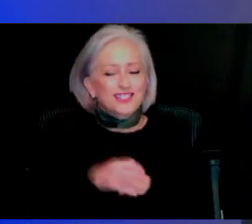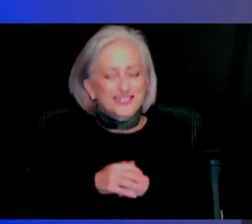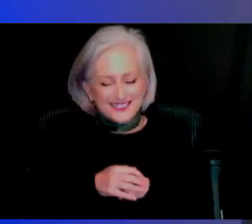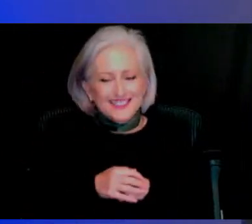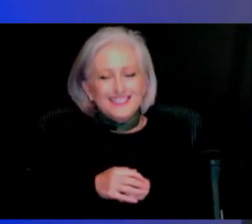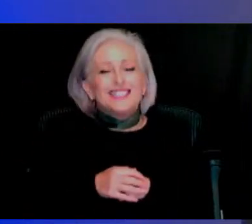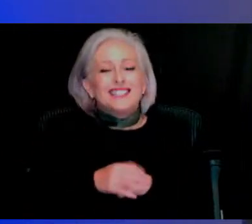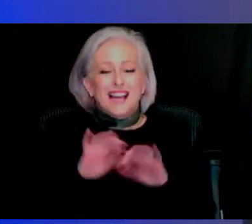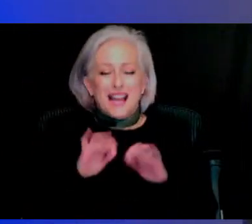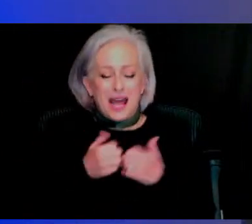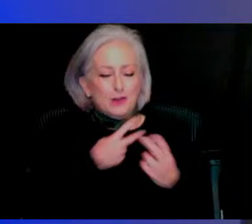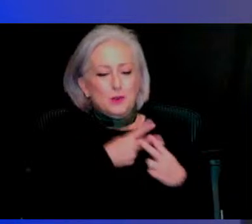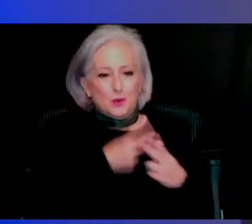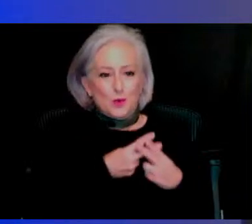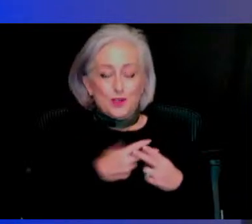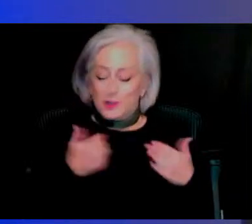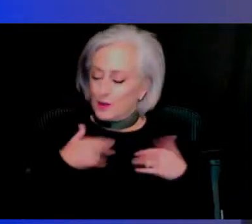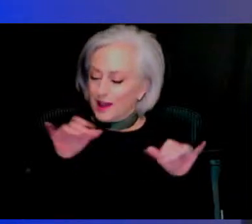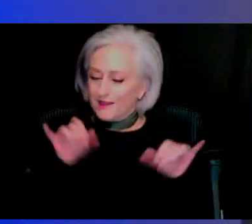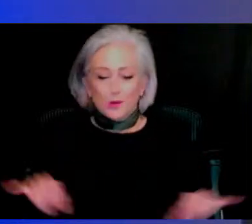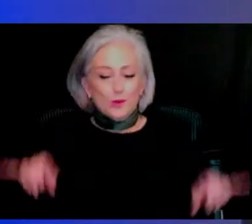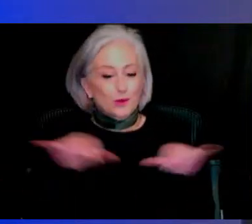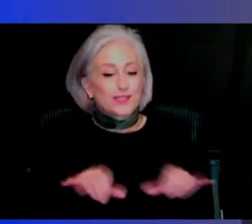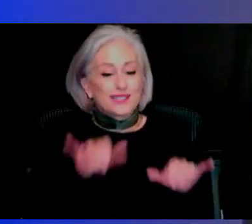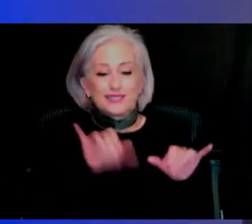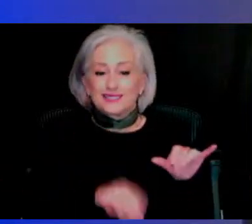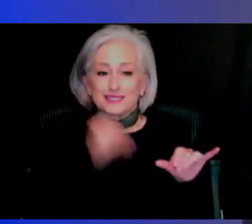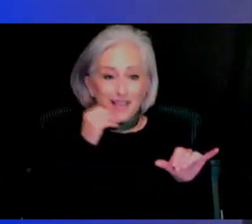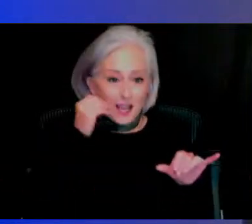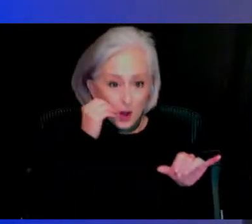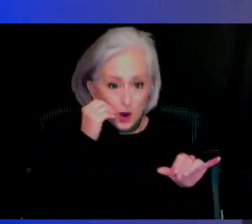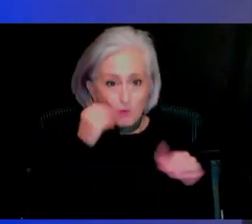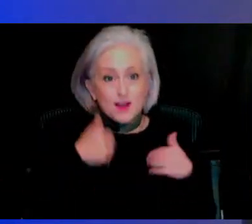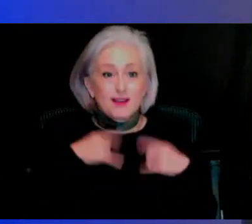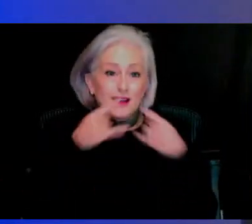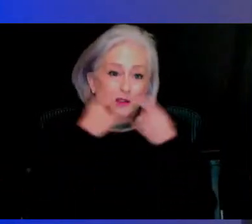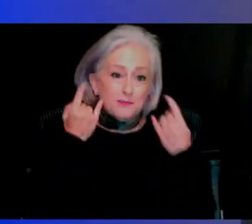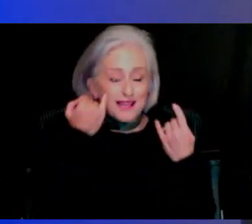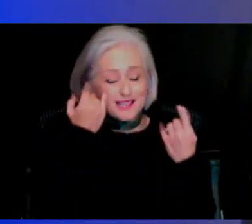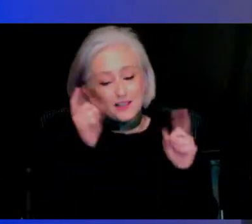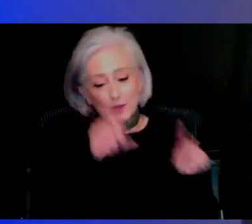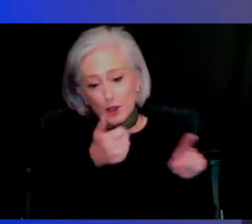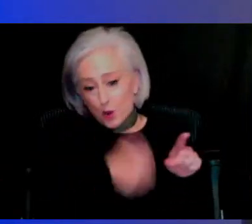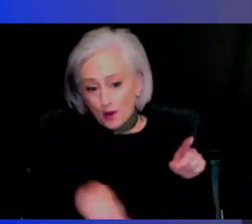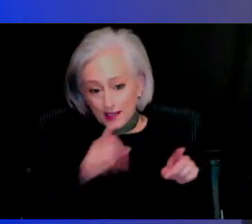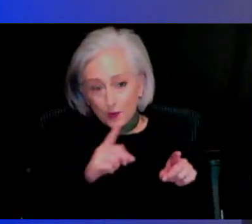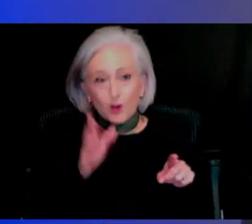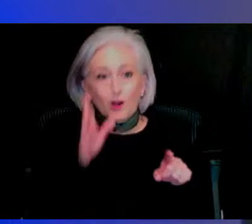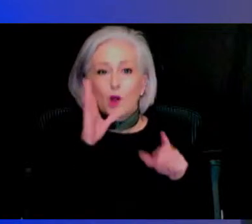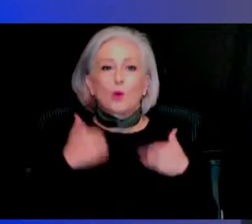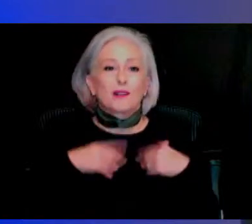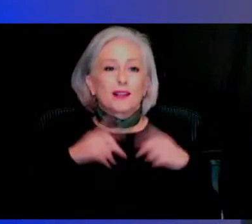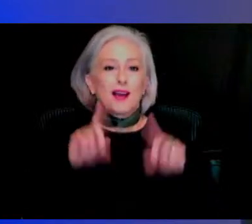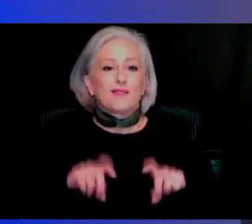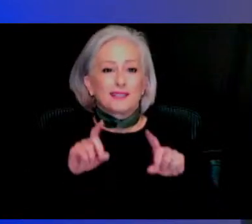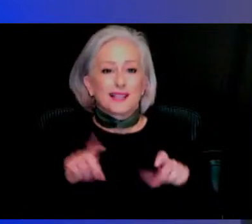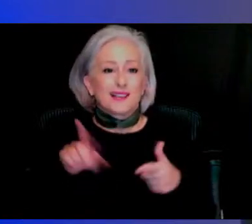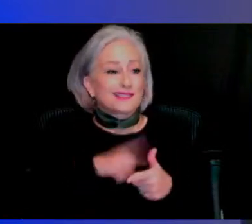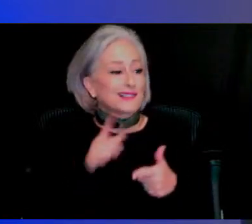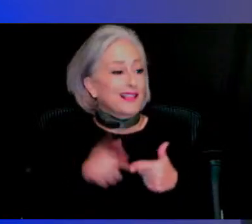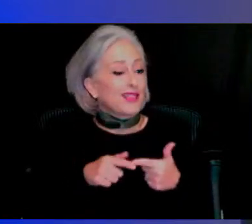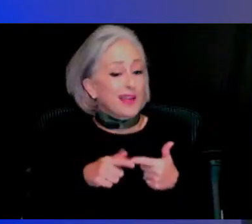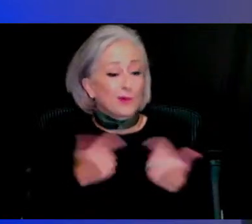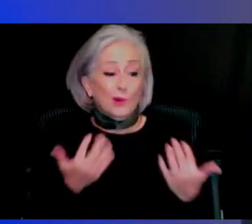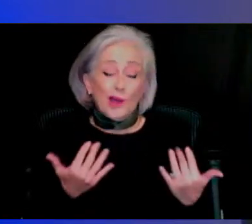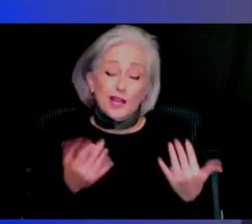the routine of she stays home, she wears a mask if we have to go anywhere, she'll get tested, and we will just kind of wait